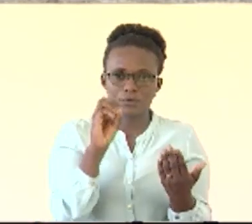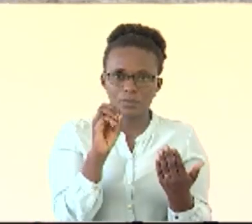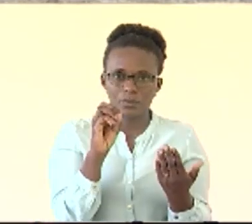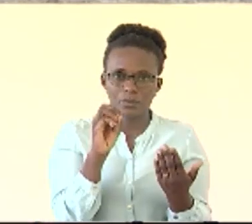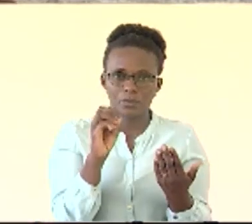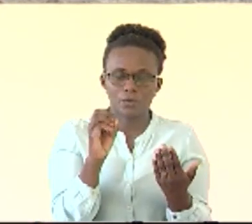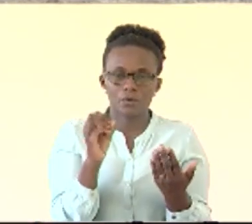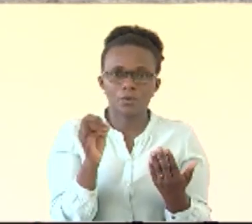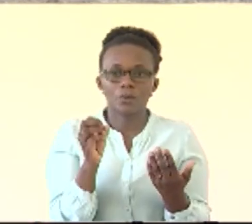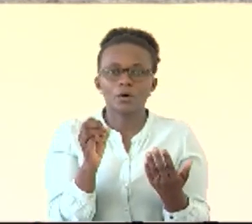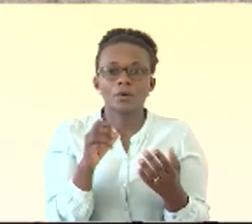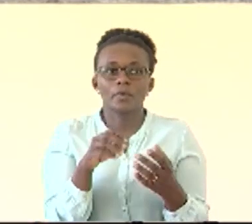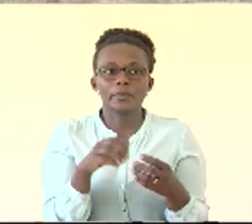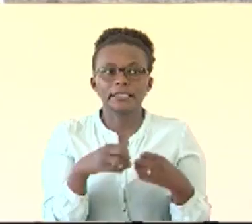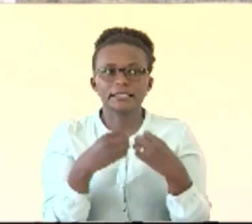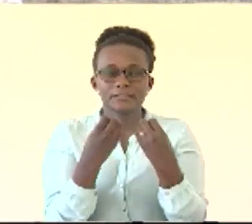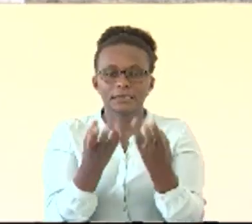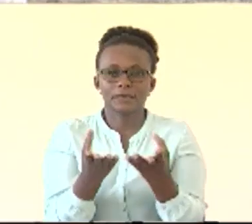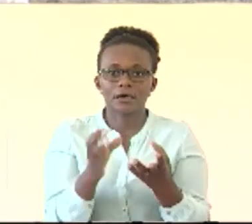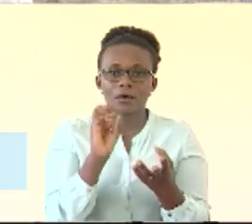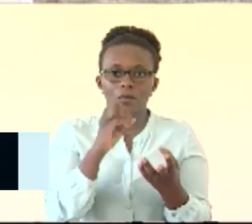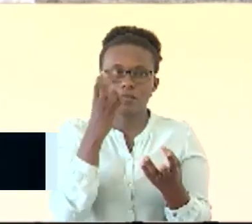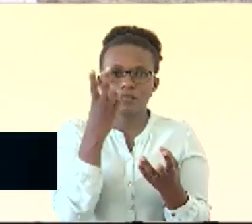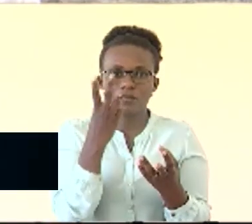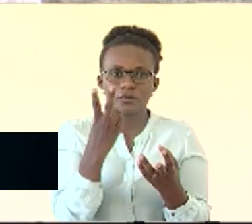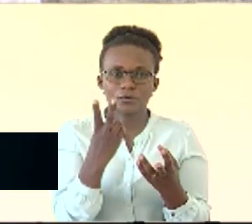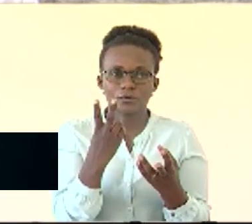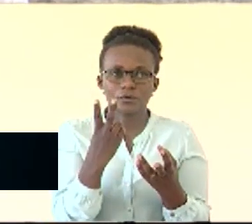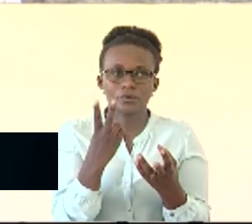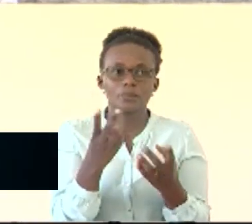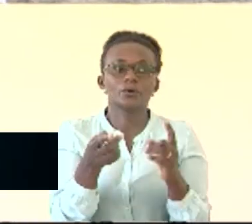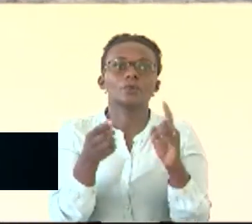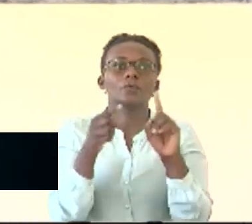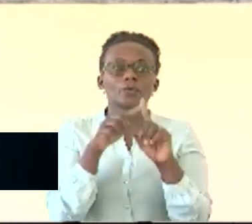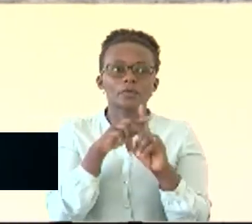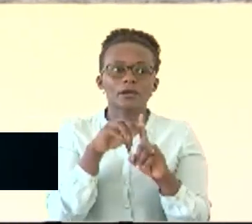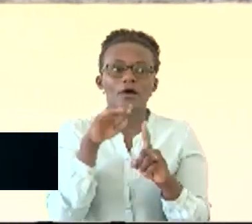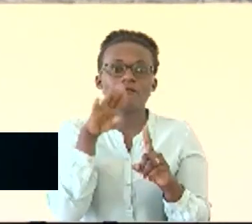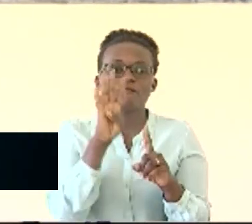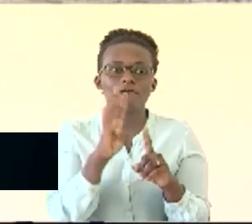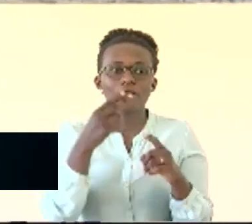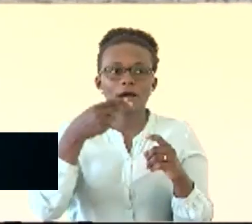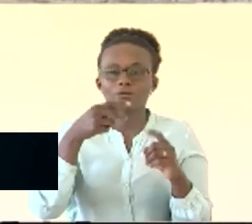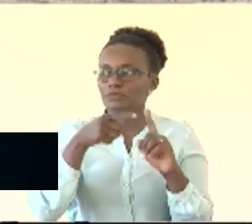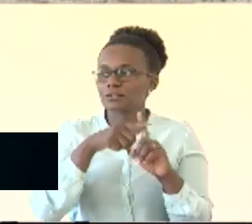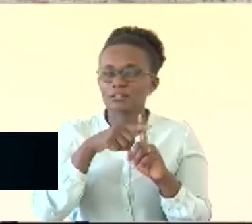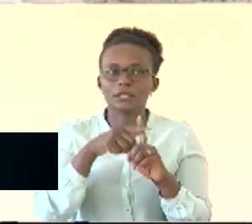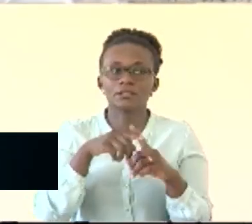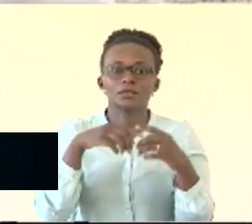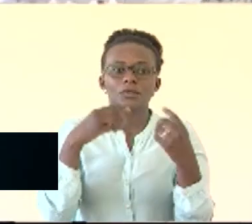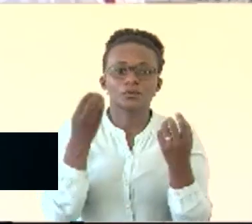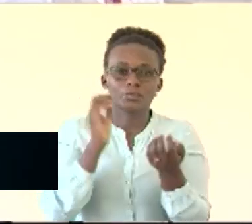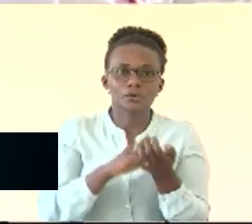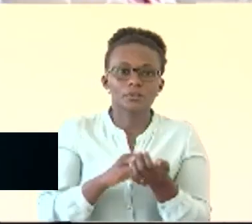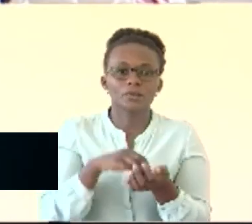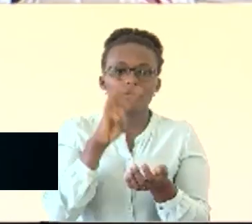gas plus the 4 hydrogen ions with the 4 electrons. We had talked about these reactions